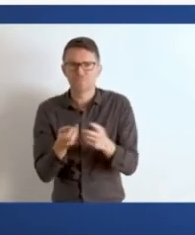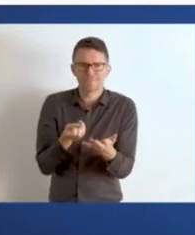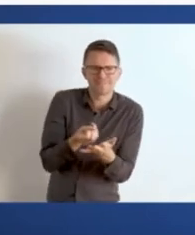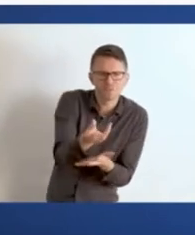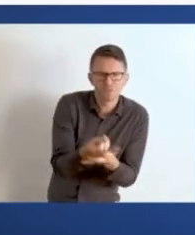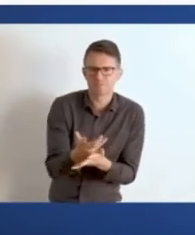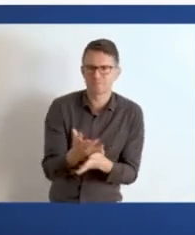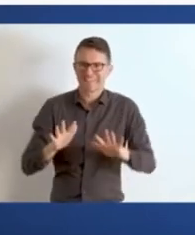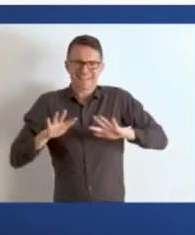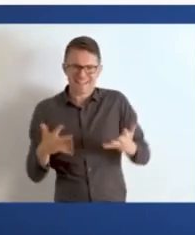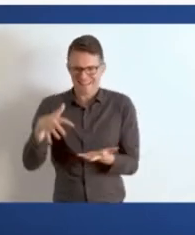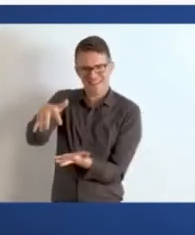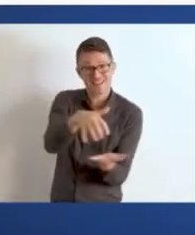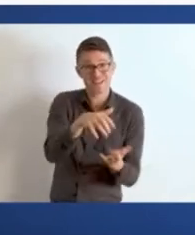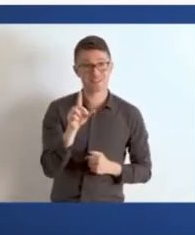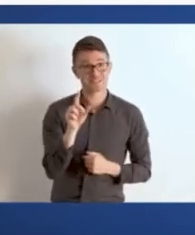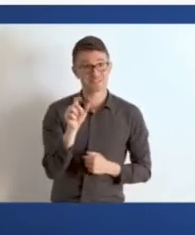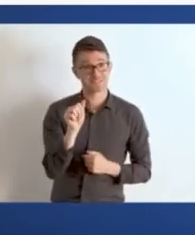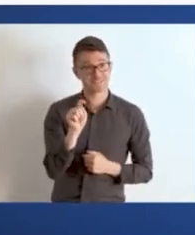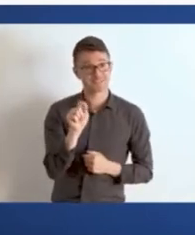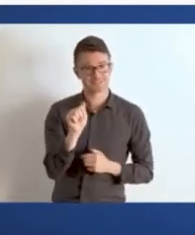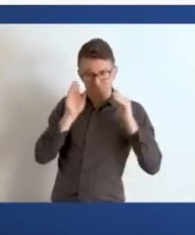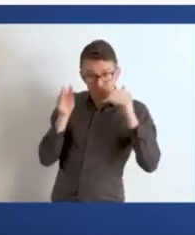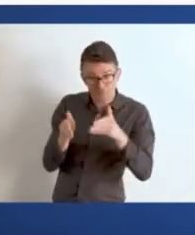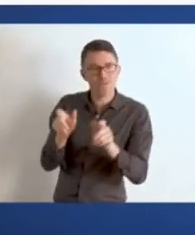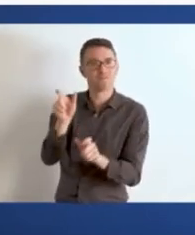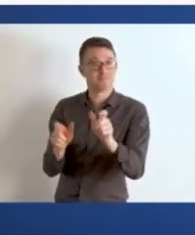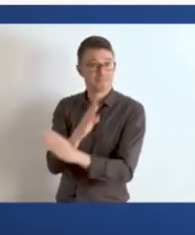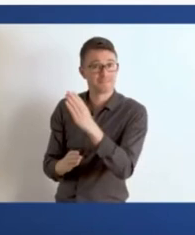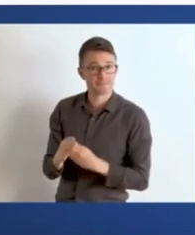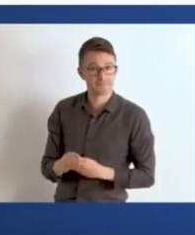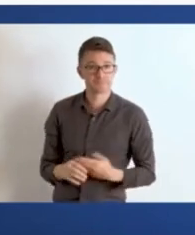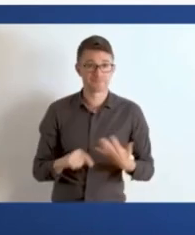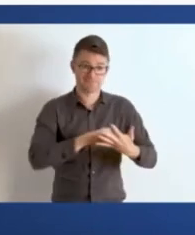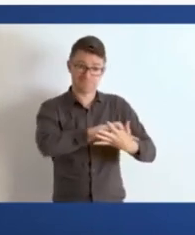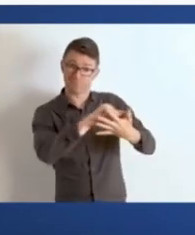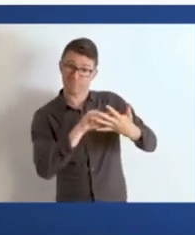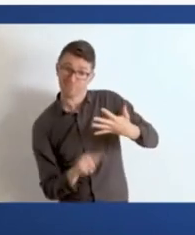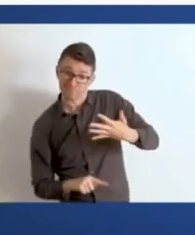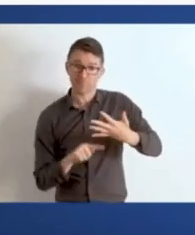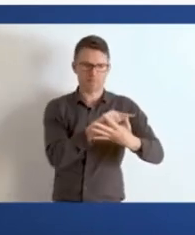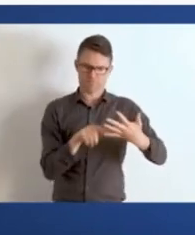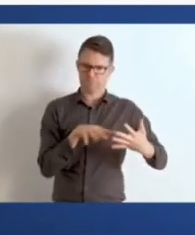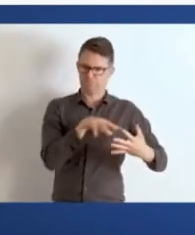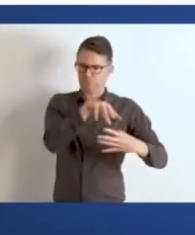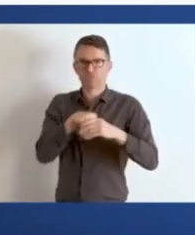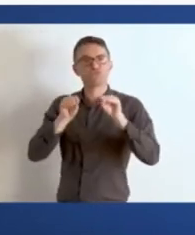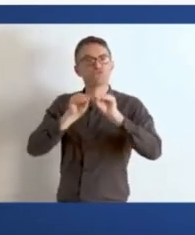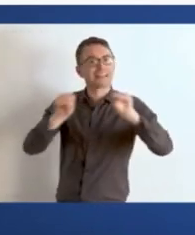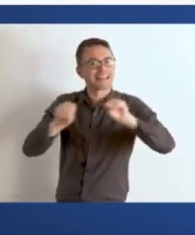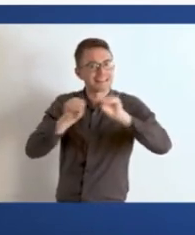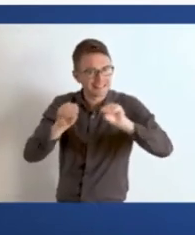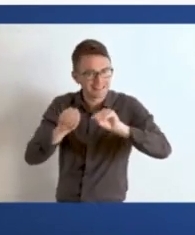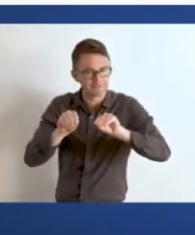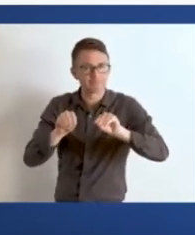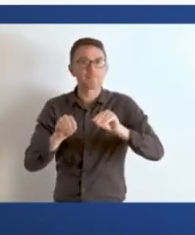use to collect data on persons with disabilities. There are 5 videos as part of this training material.